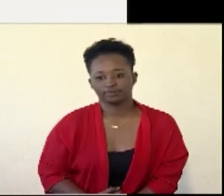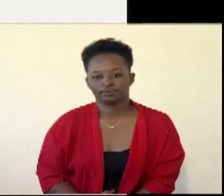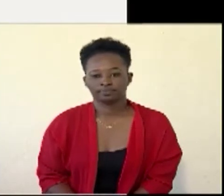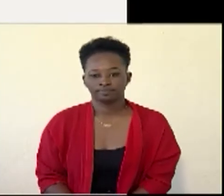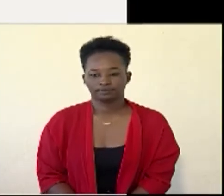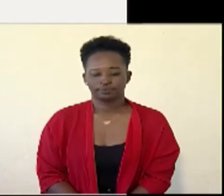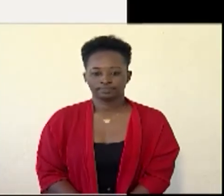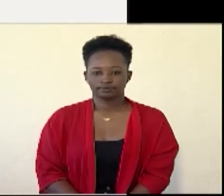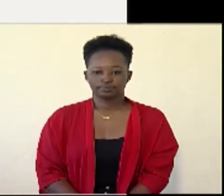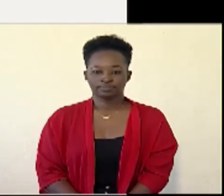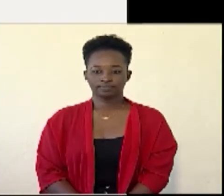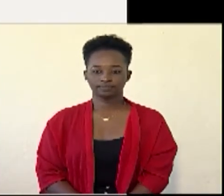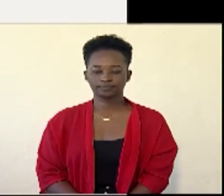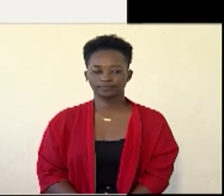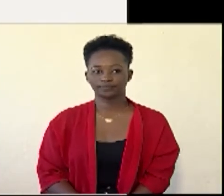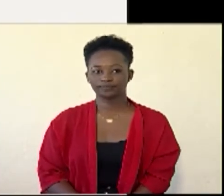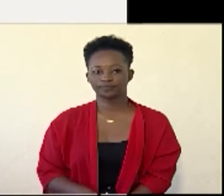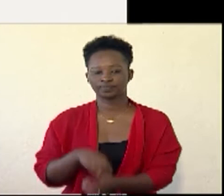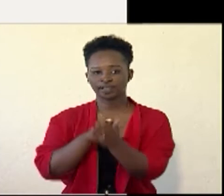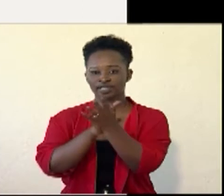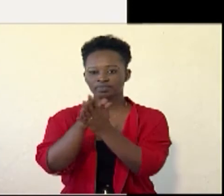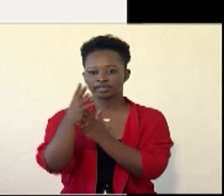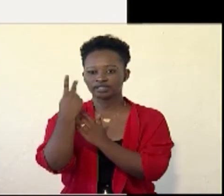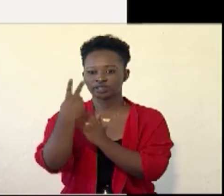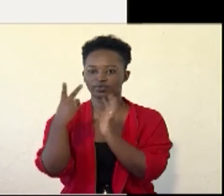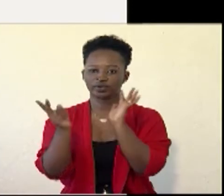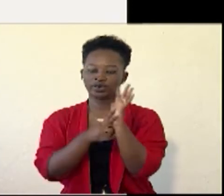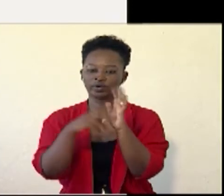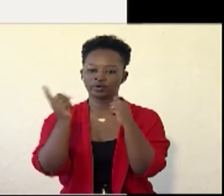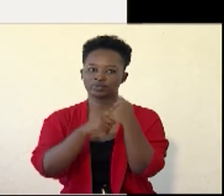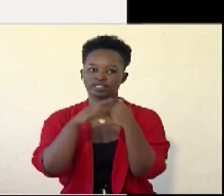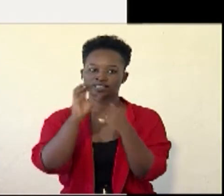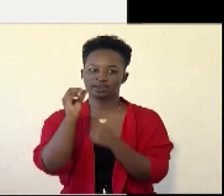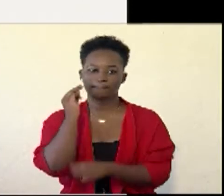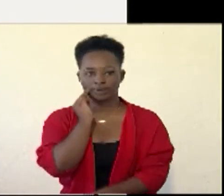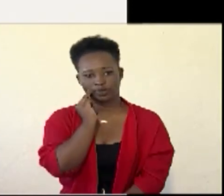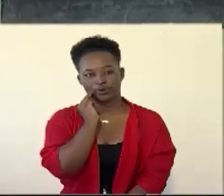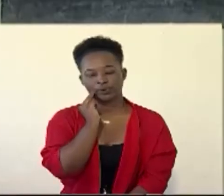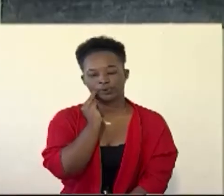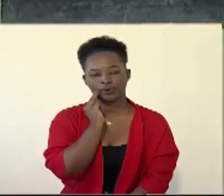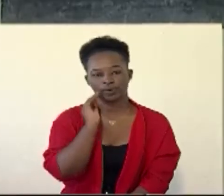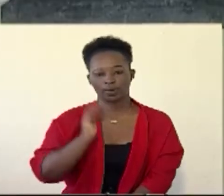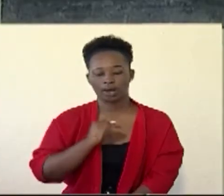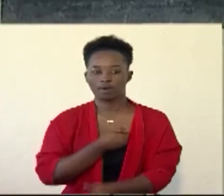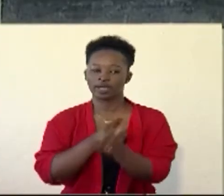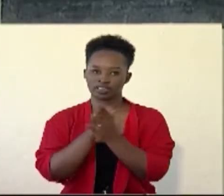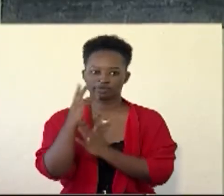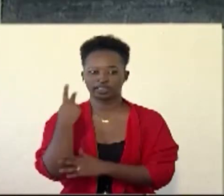million. You can see it. Expenditure 2 is 60 million. That is our expenditure